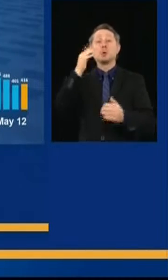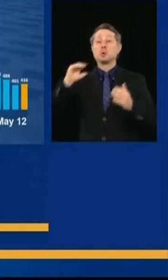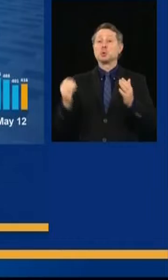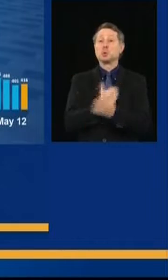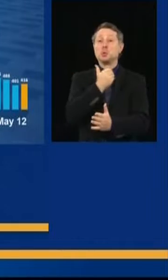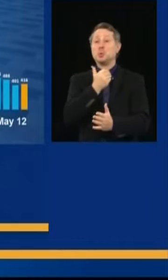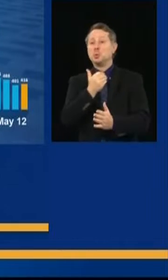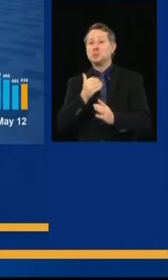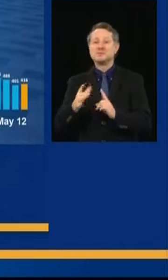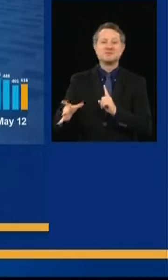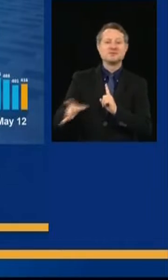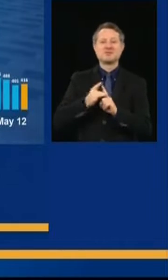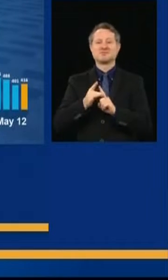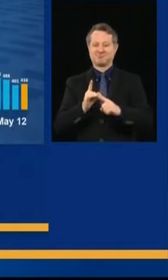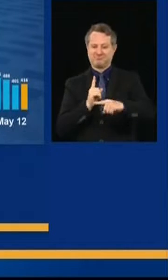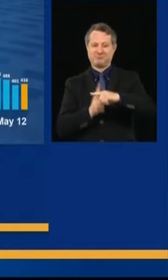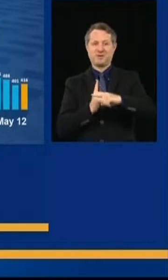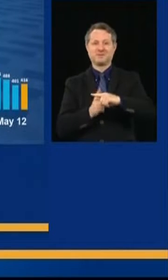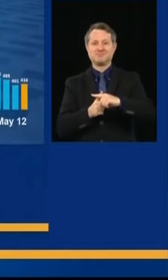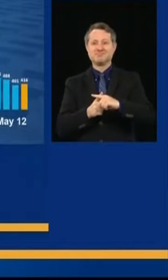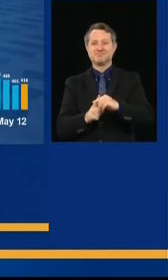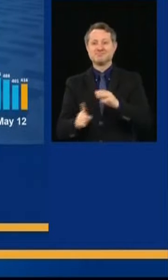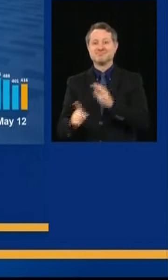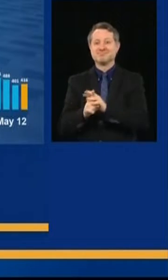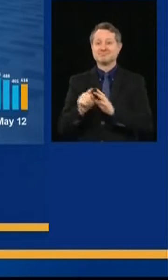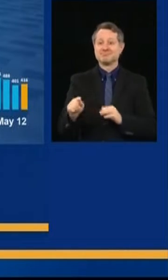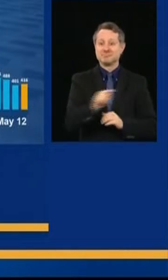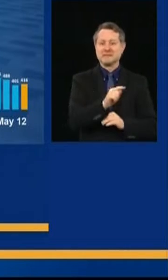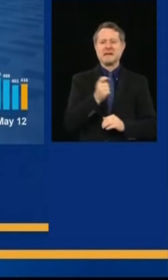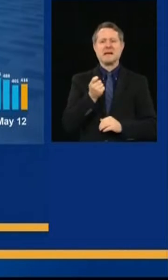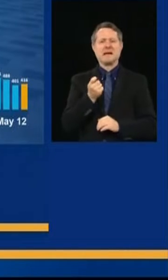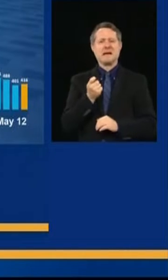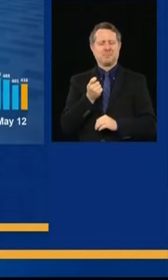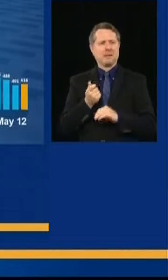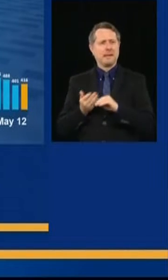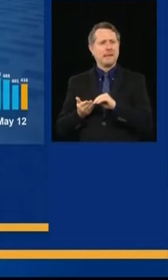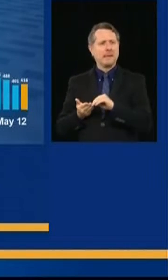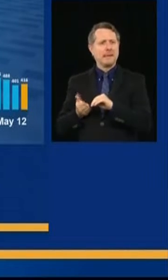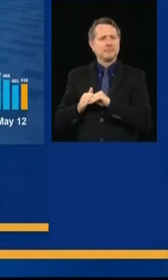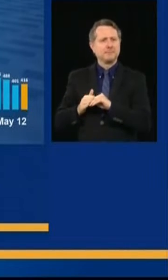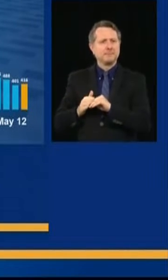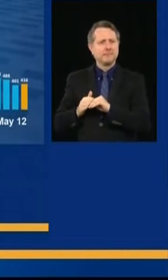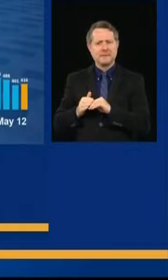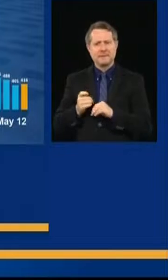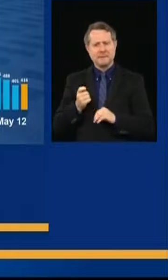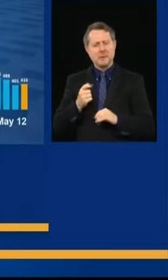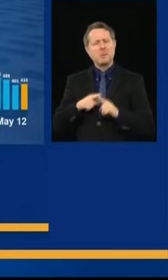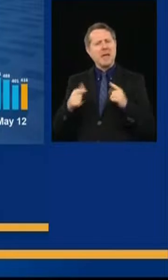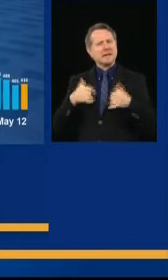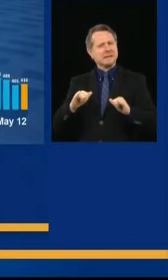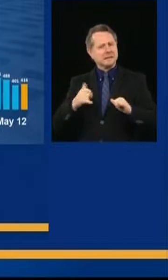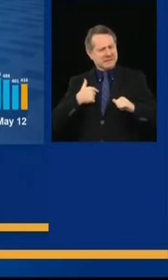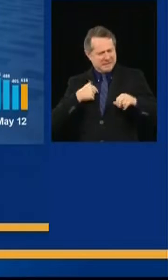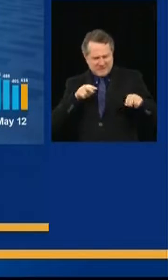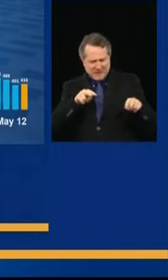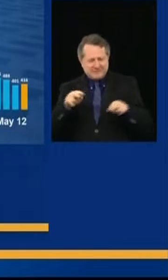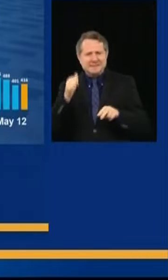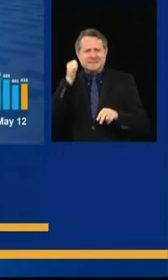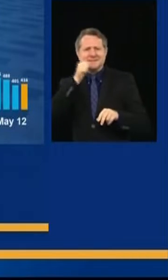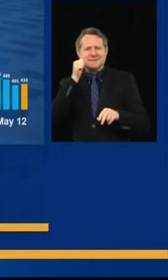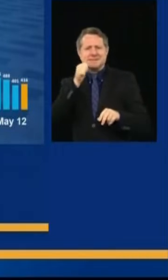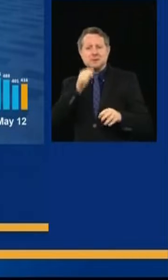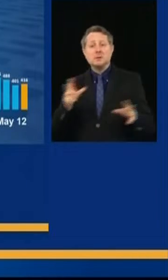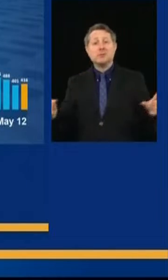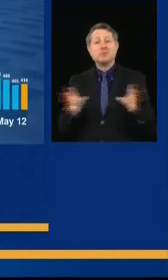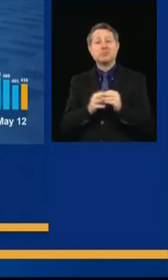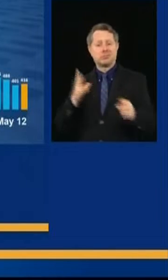something we watch very carefully, a little bit up, but overall down. I refer